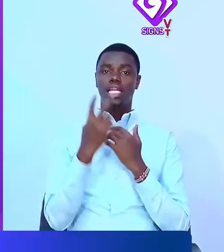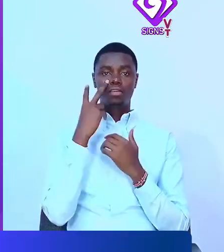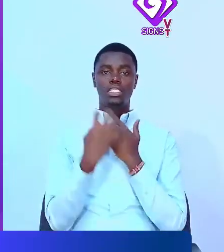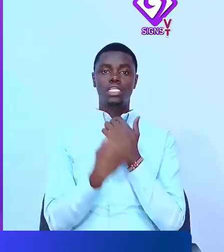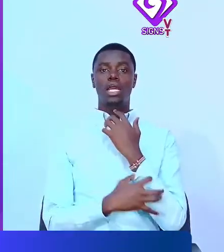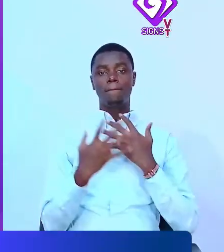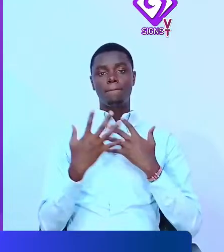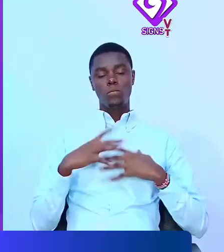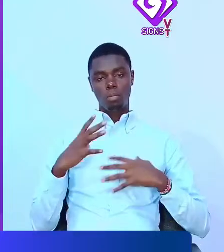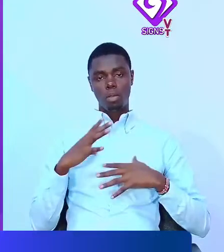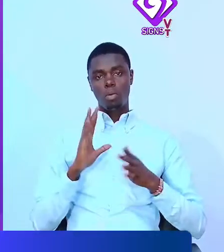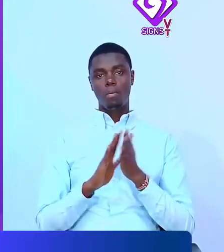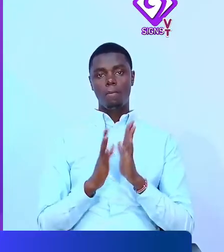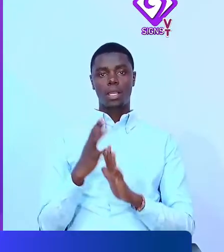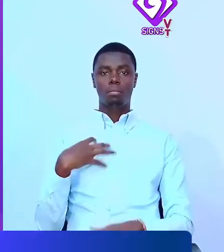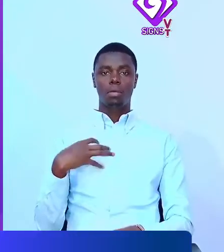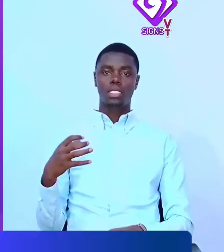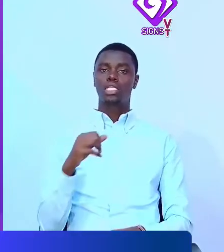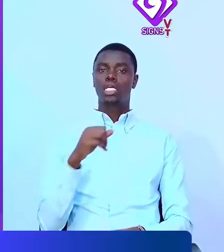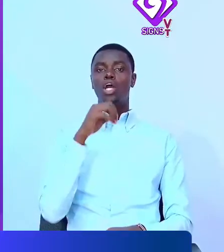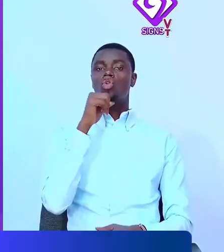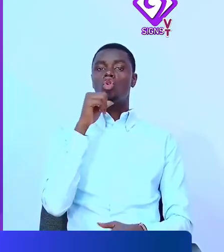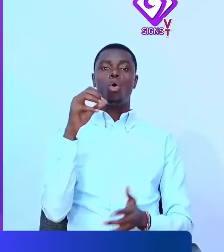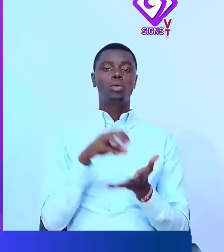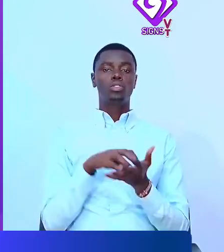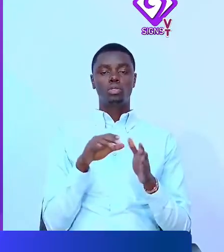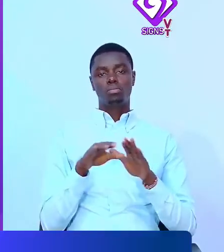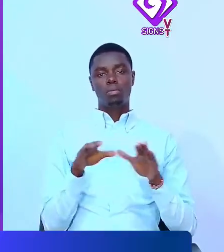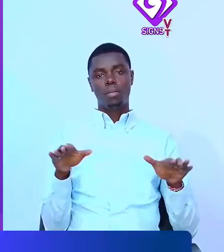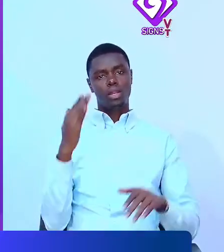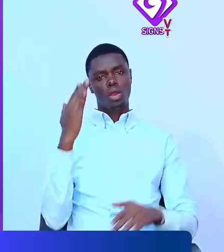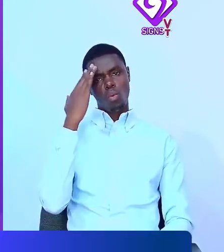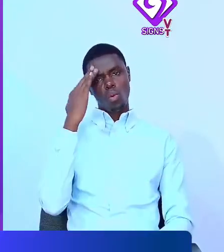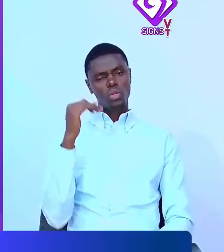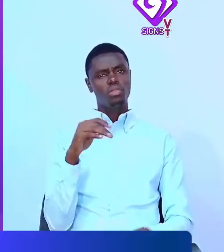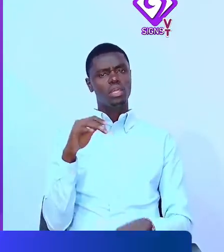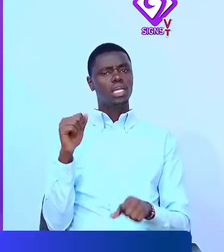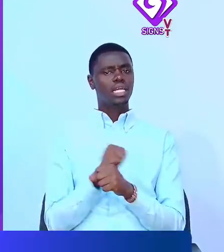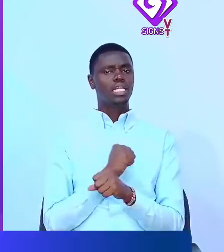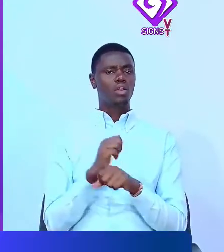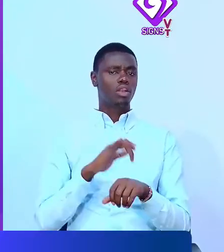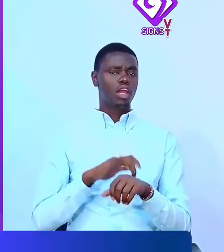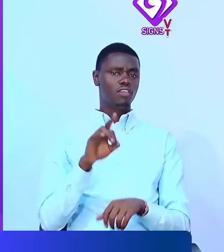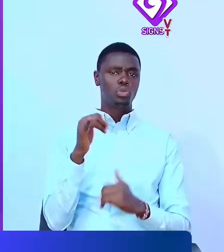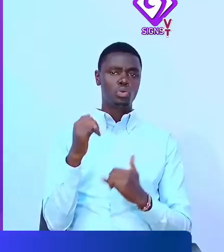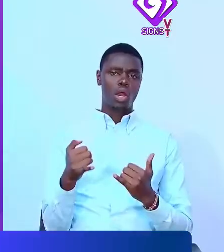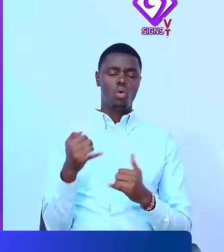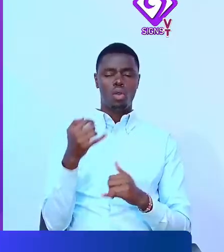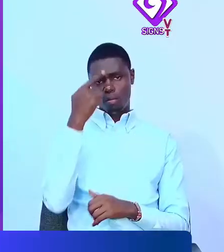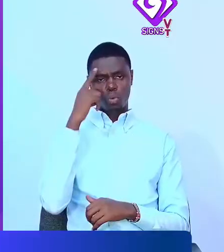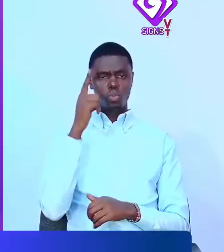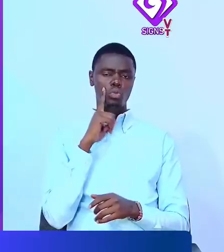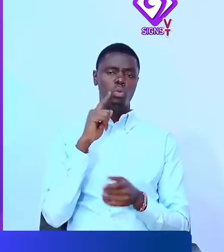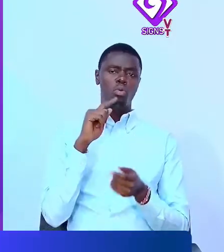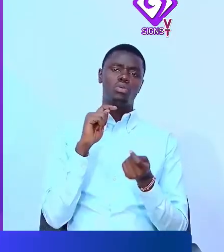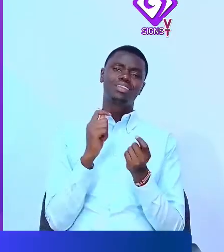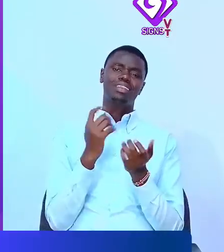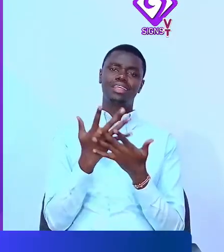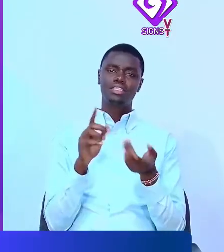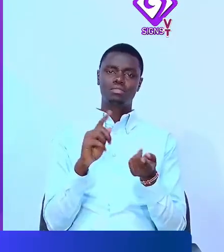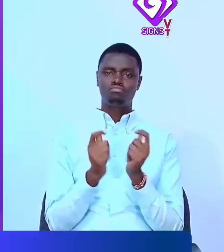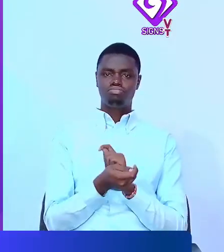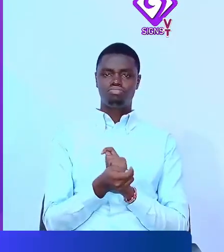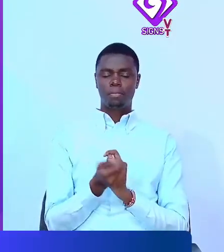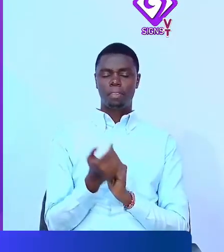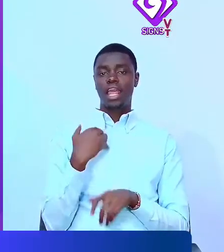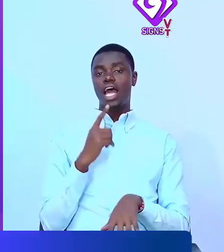one's position is permanent. Why do you think you are untouchable now, yet tomorrow you won't be? And I'll tell you an example. There's a time